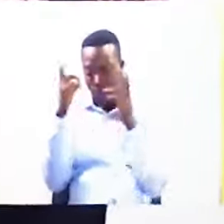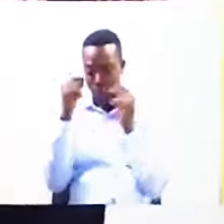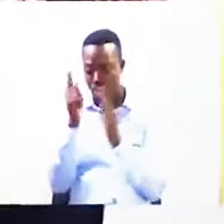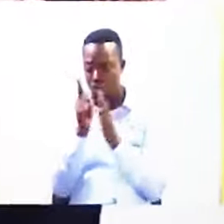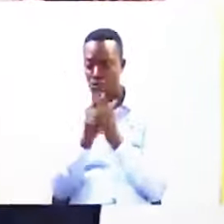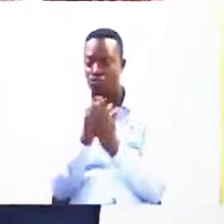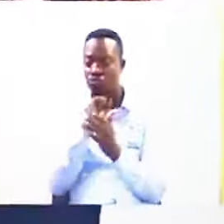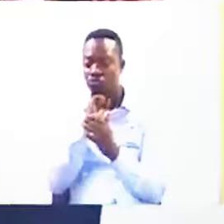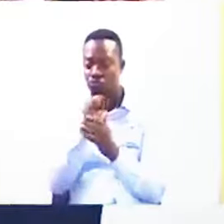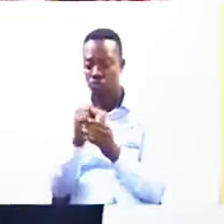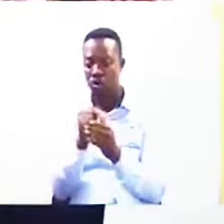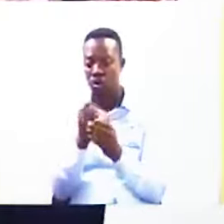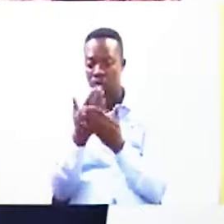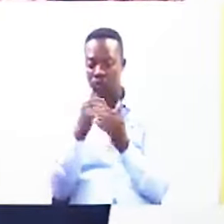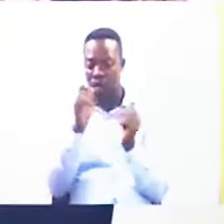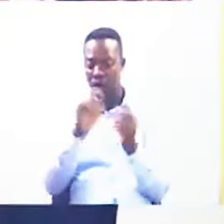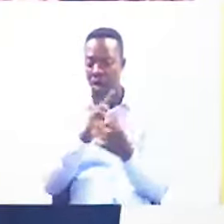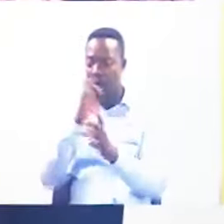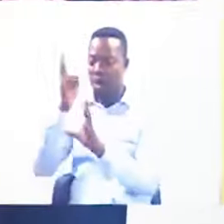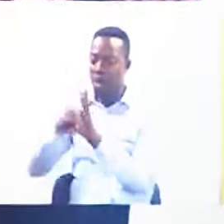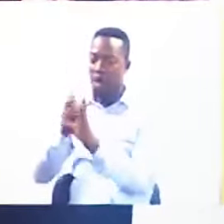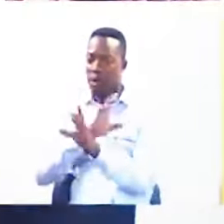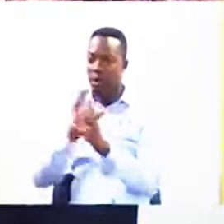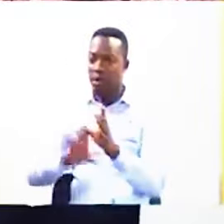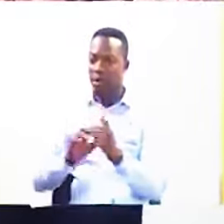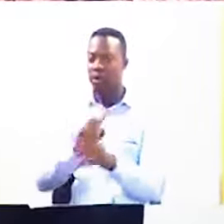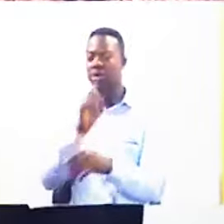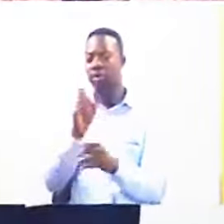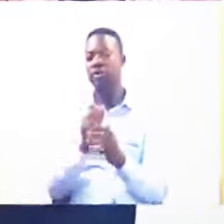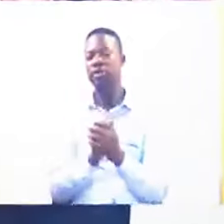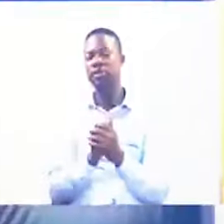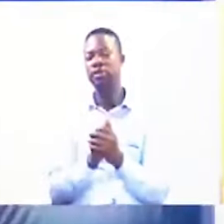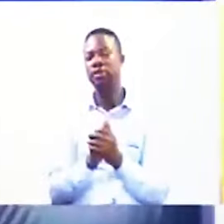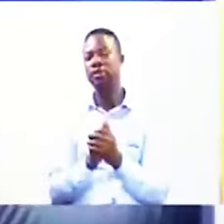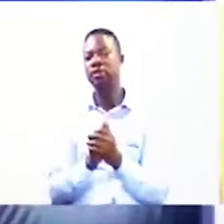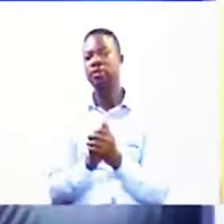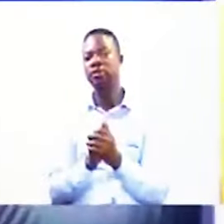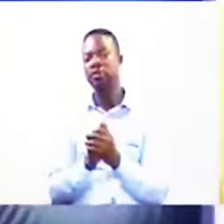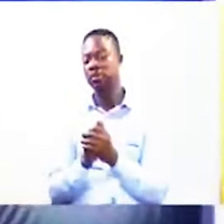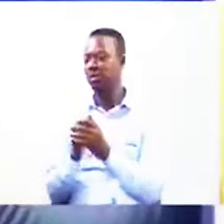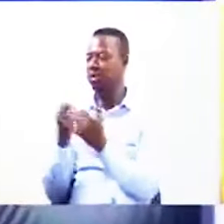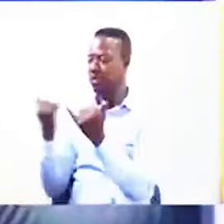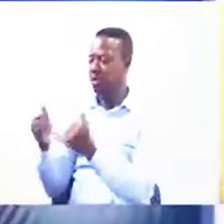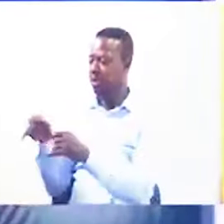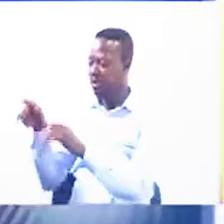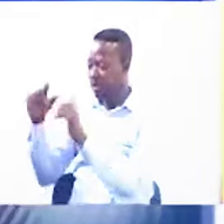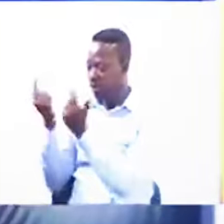Verse 7. Now, this is the big one. Just pay attention to this. After much discussion,